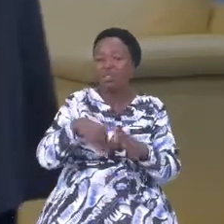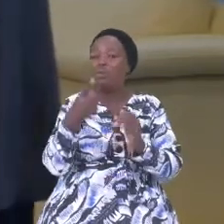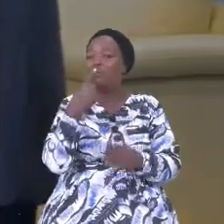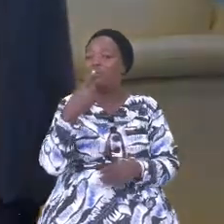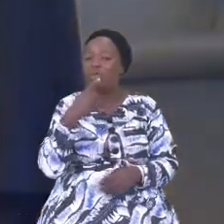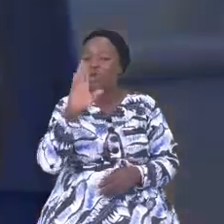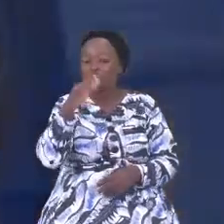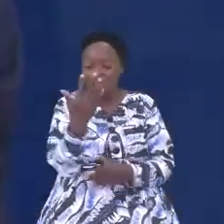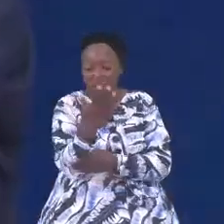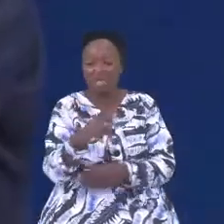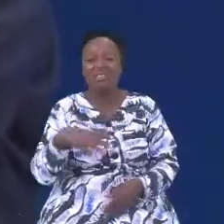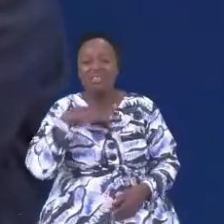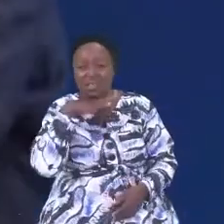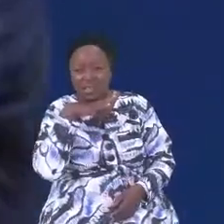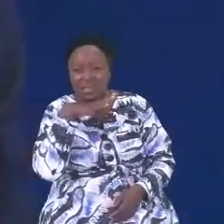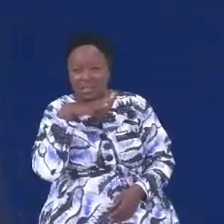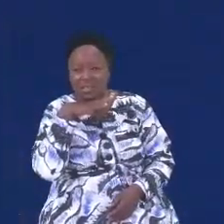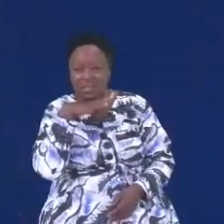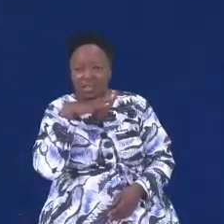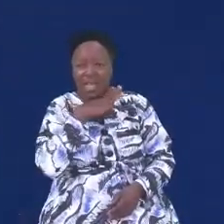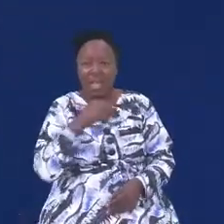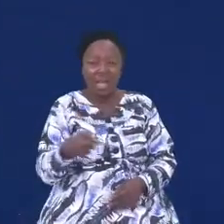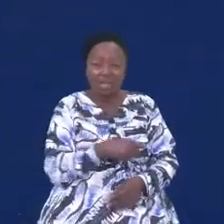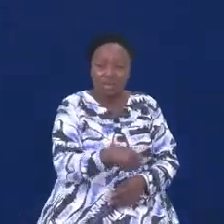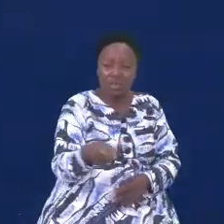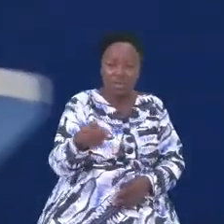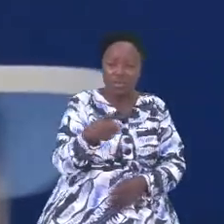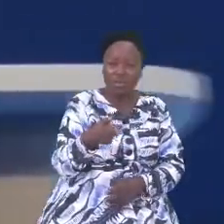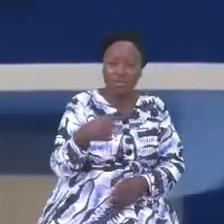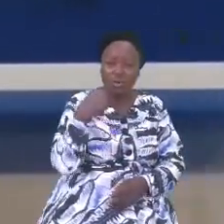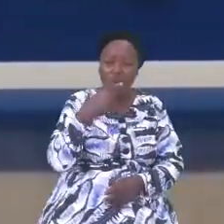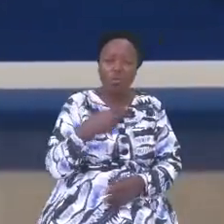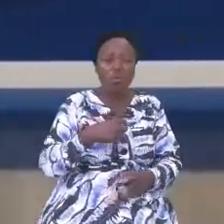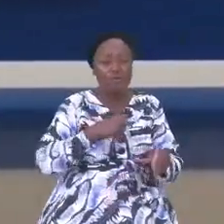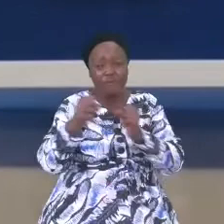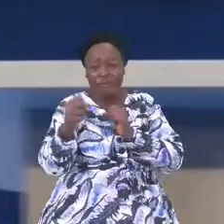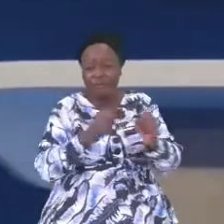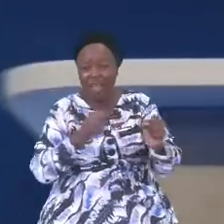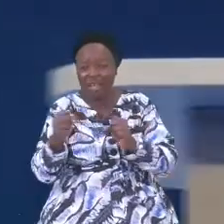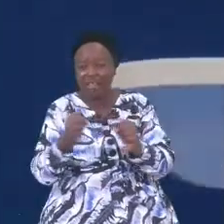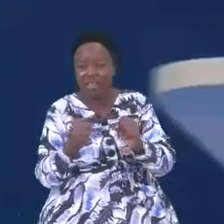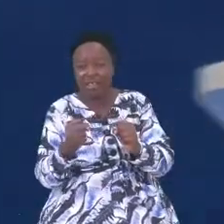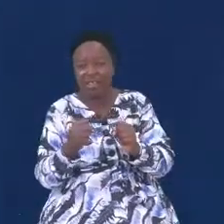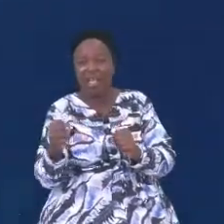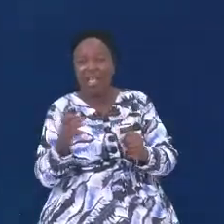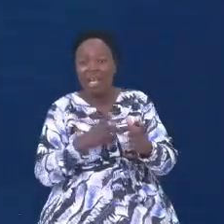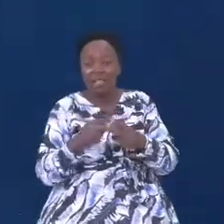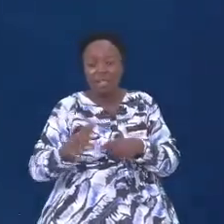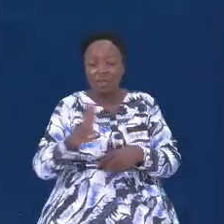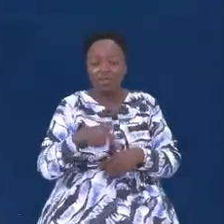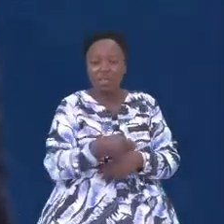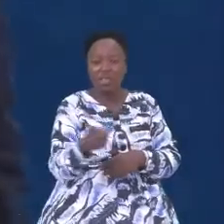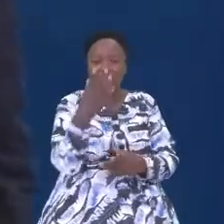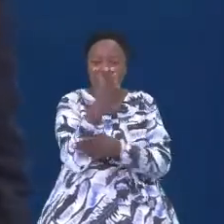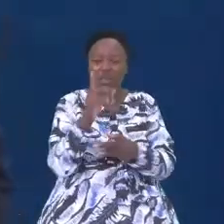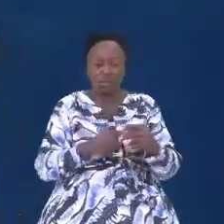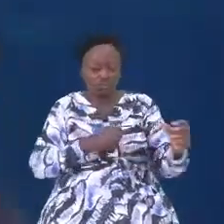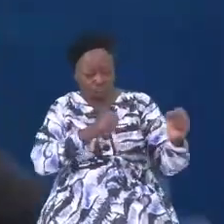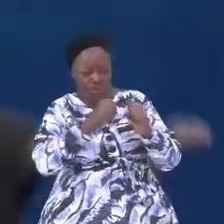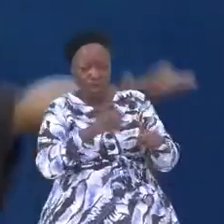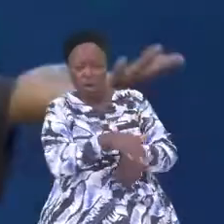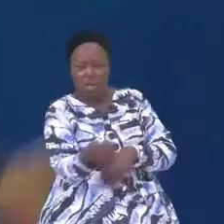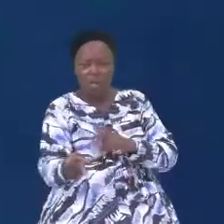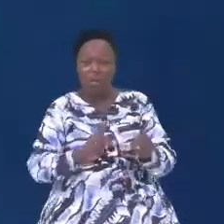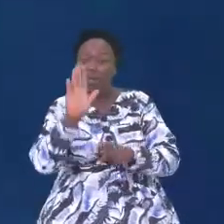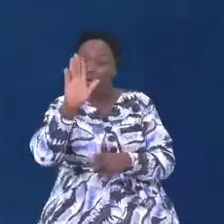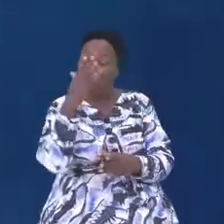hands defiled. And those who fight and they use their hand to hurt other people,